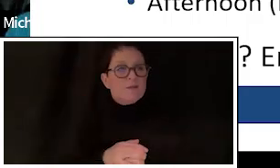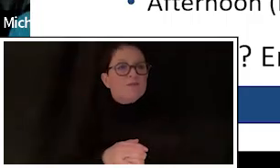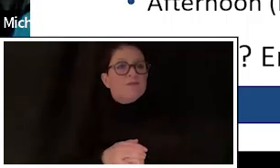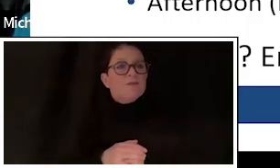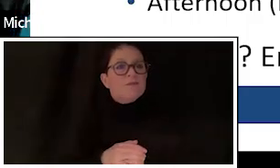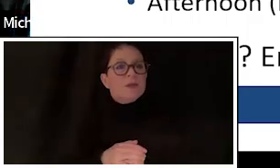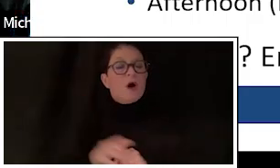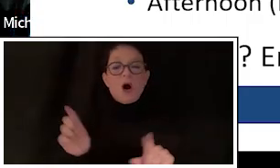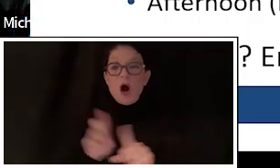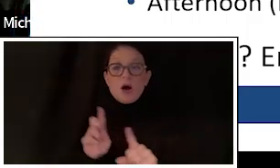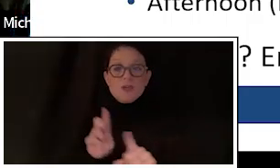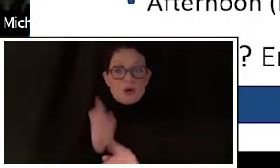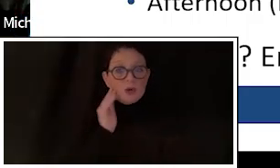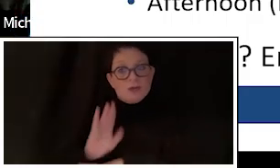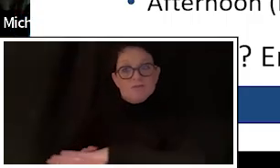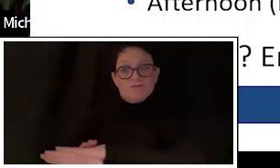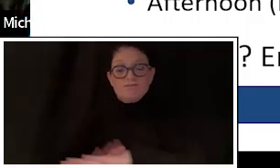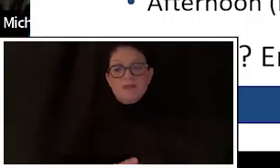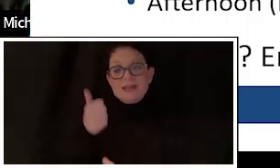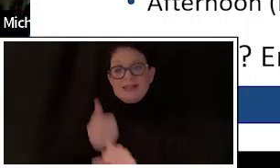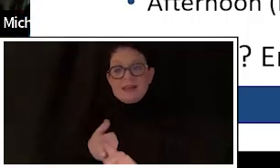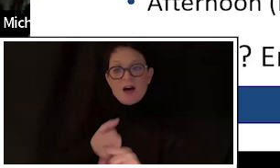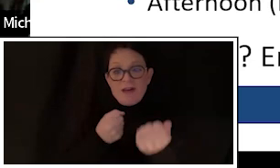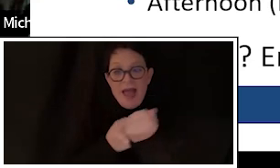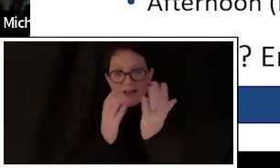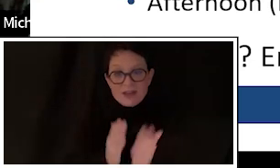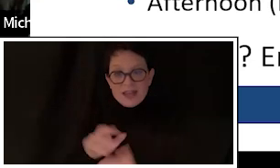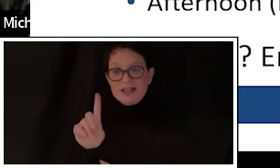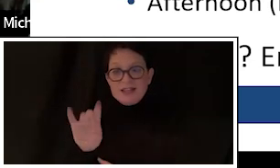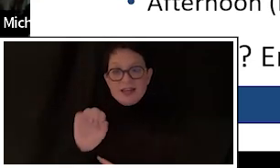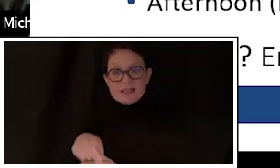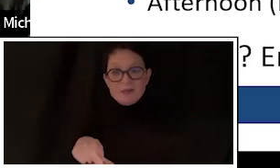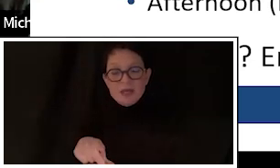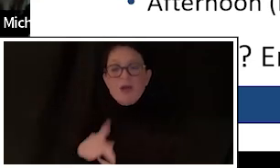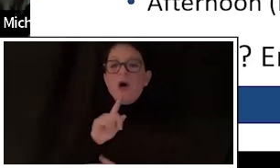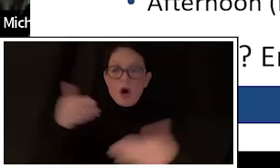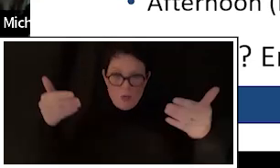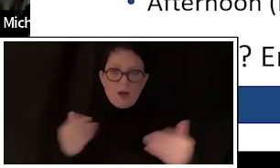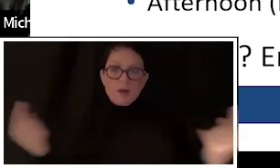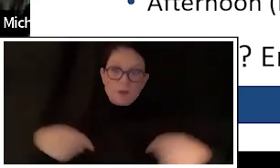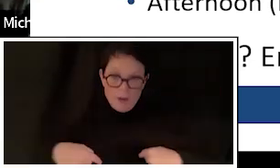And it's notable that self-advocates and DSPs are most welcome.